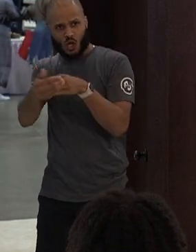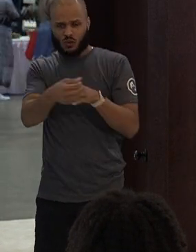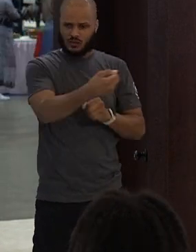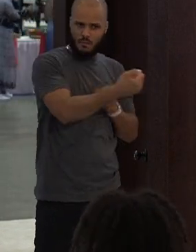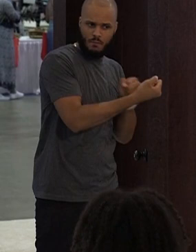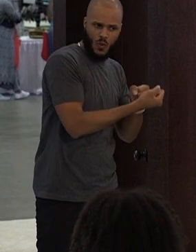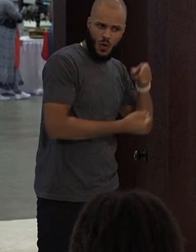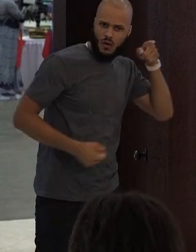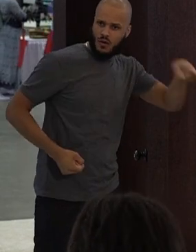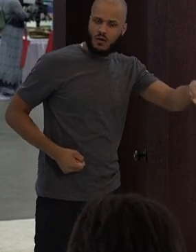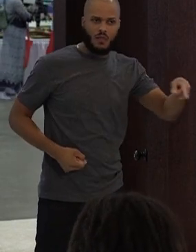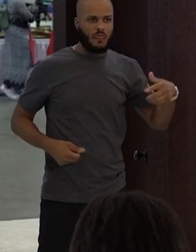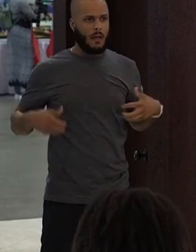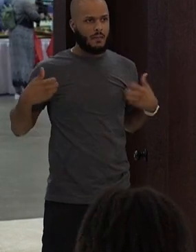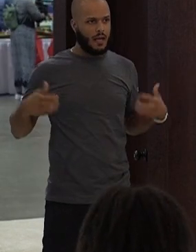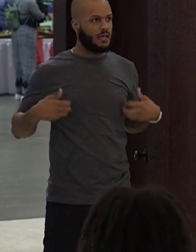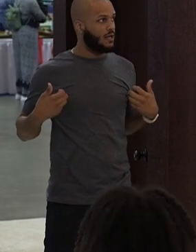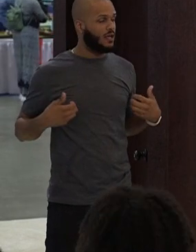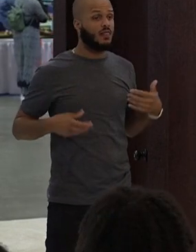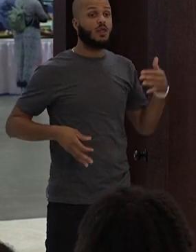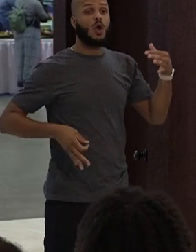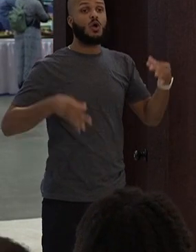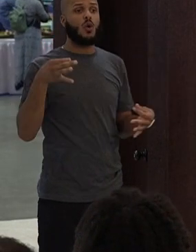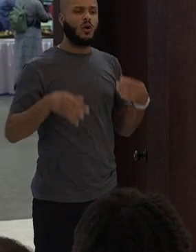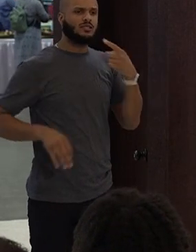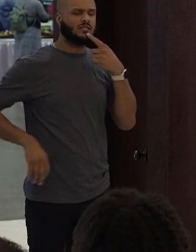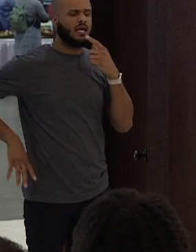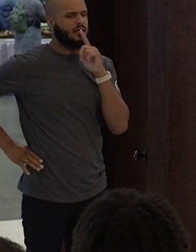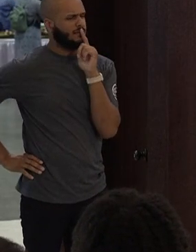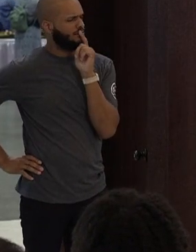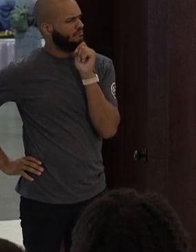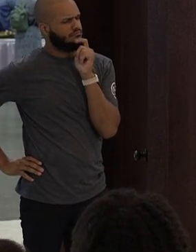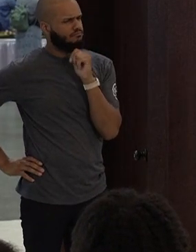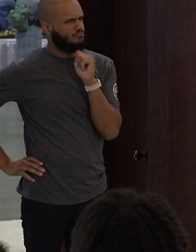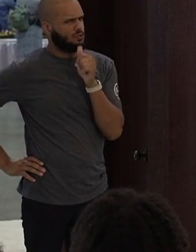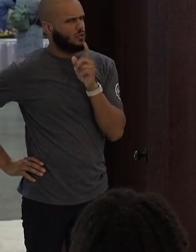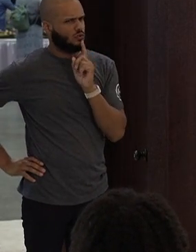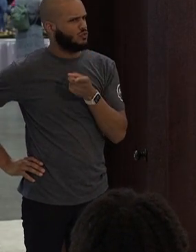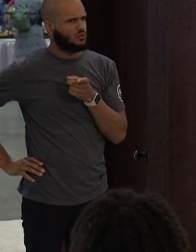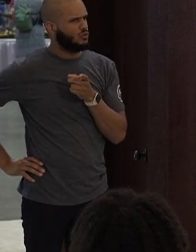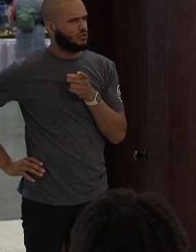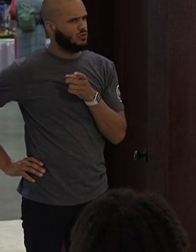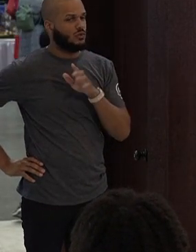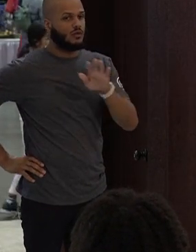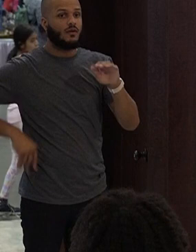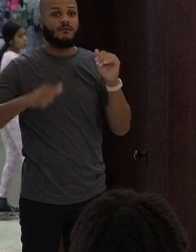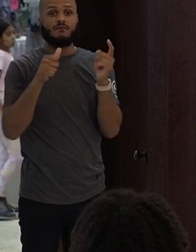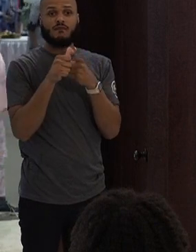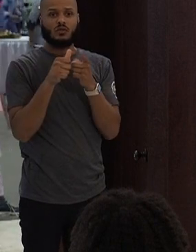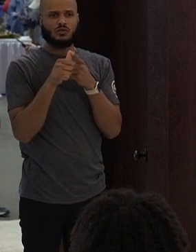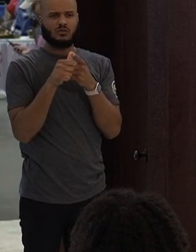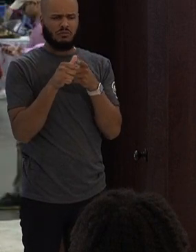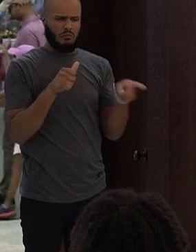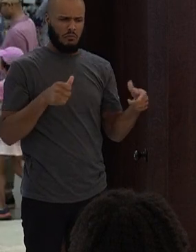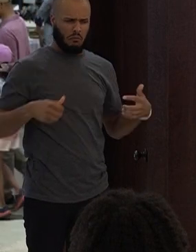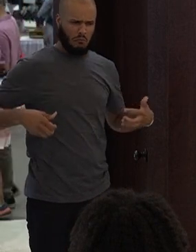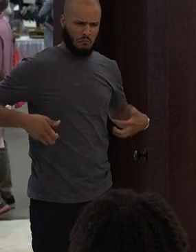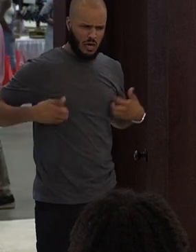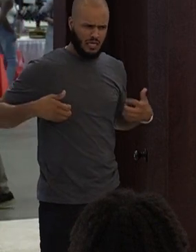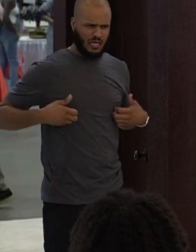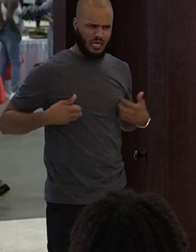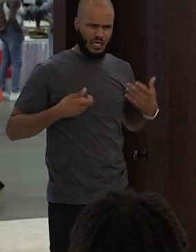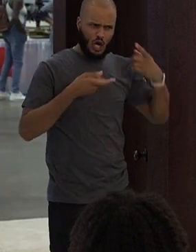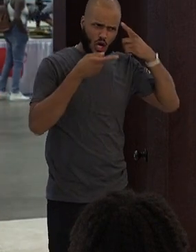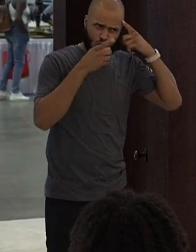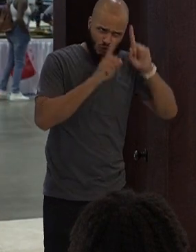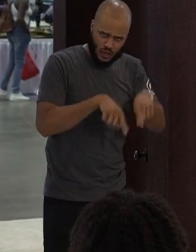of the monkey. And the court said, I don't know. First of all, we're not sure that the monkey has agreed